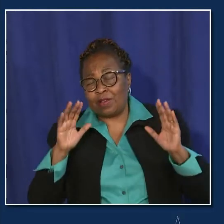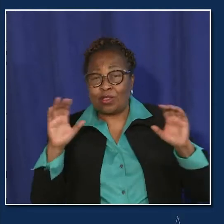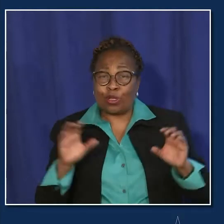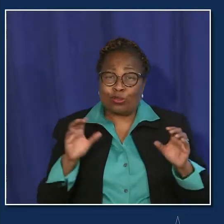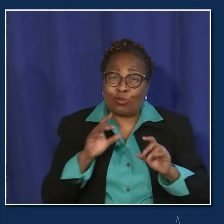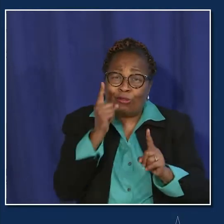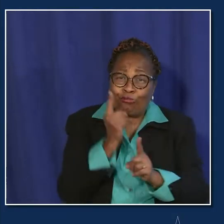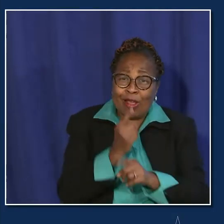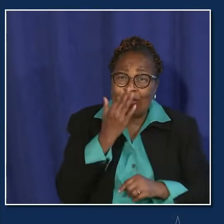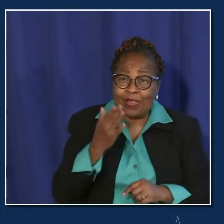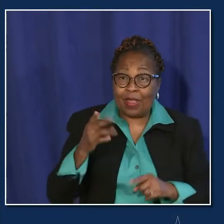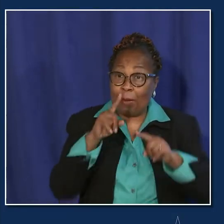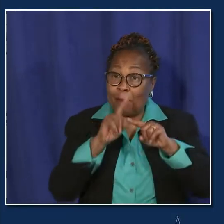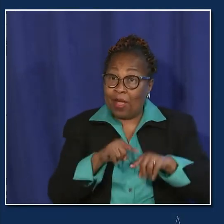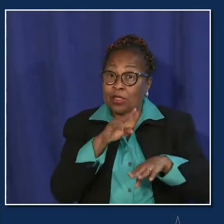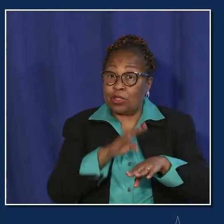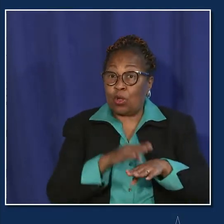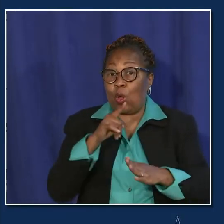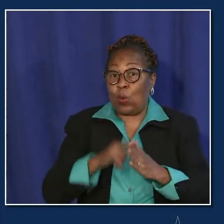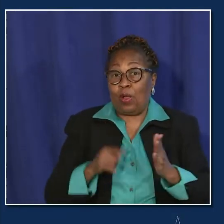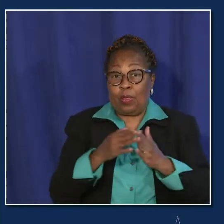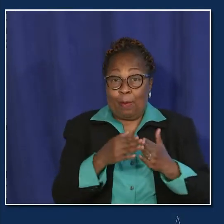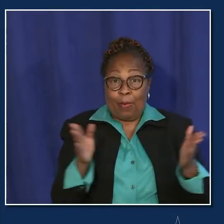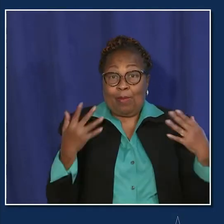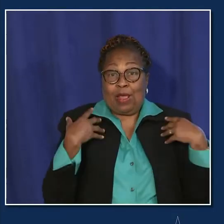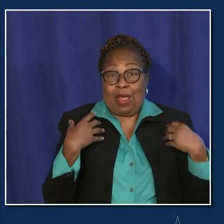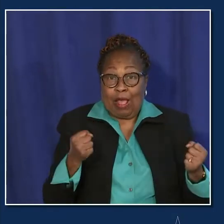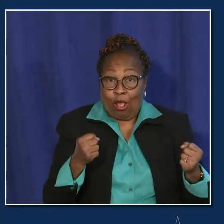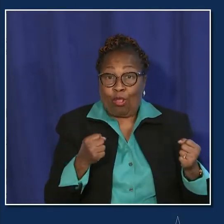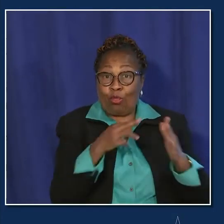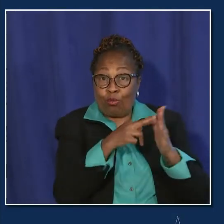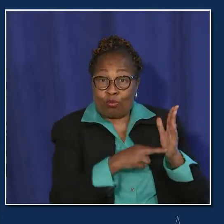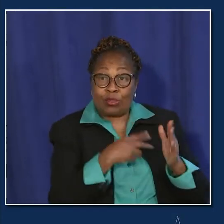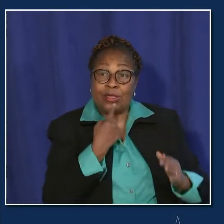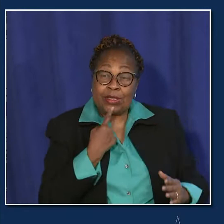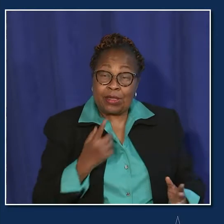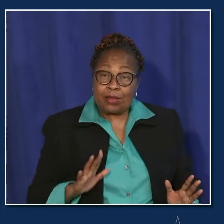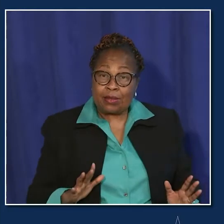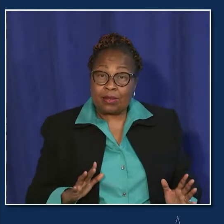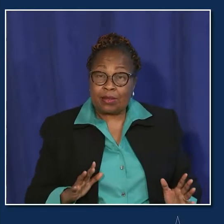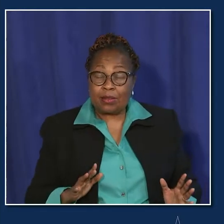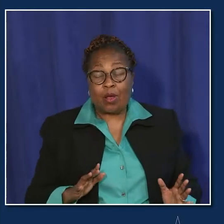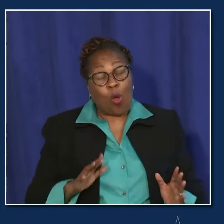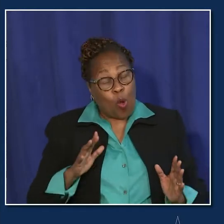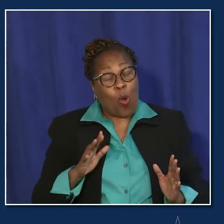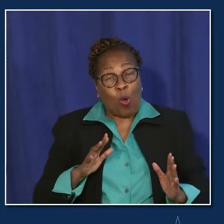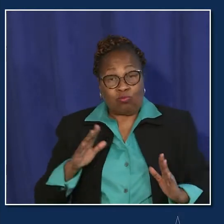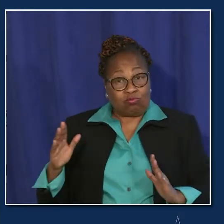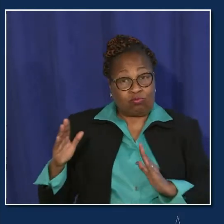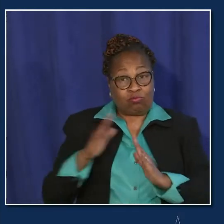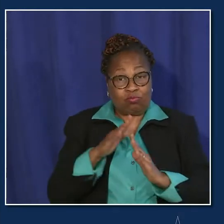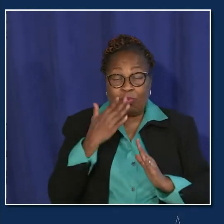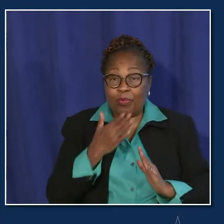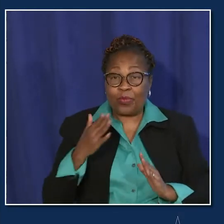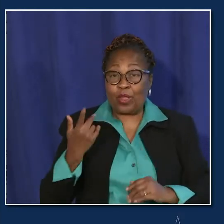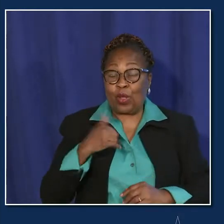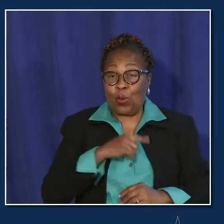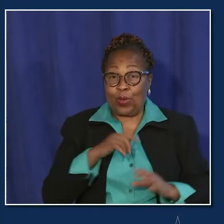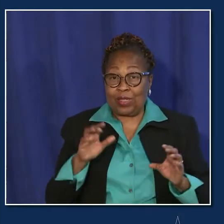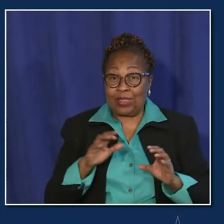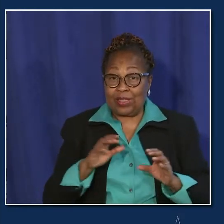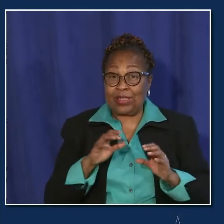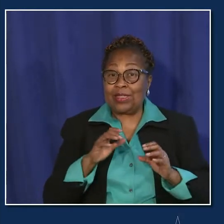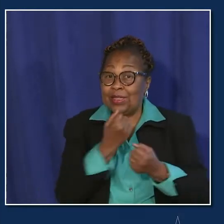the right thing based upon what the public health guidance dictated. A milestone we were able to reach in